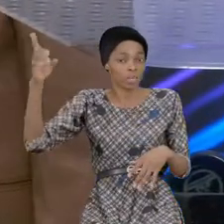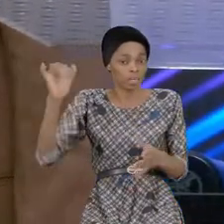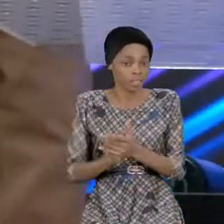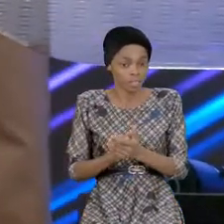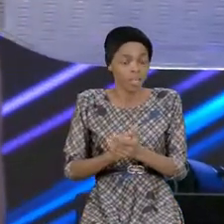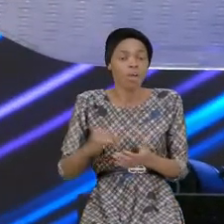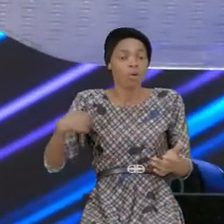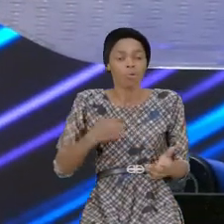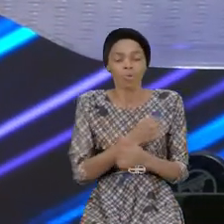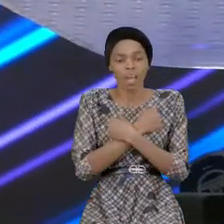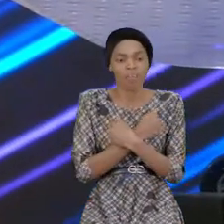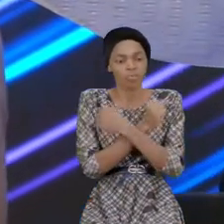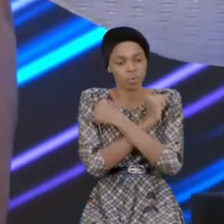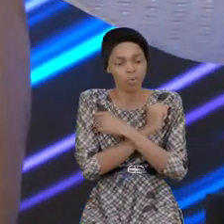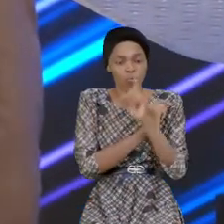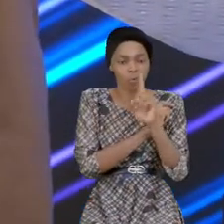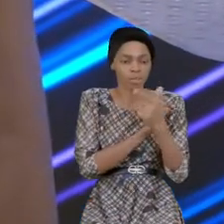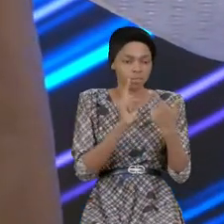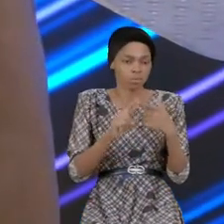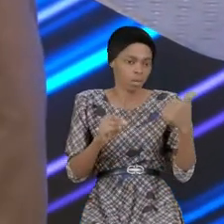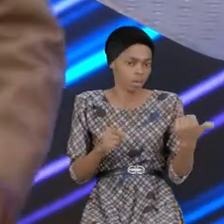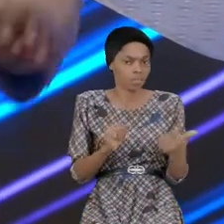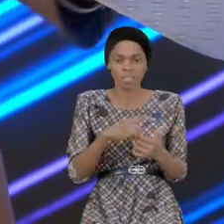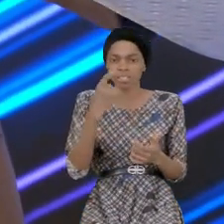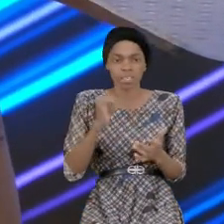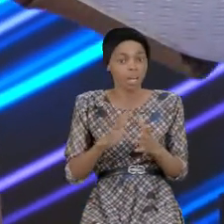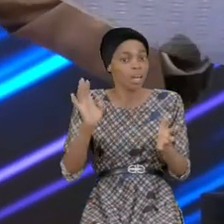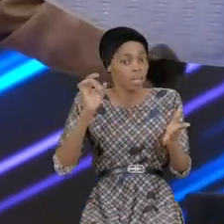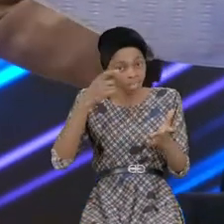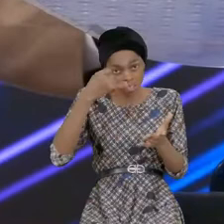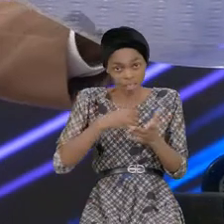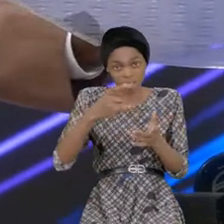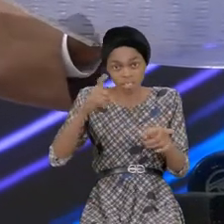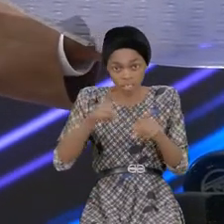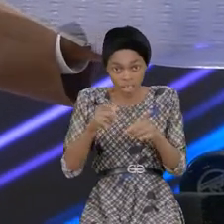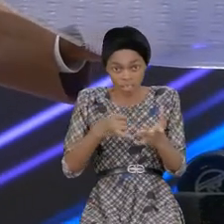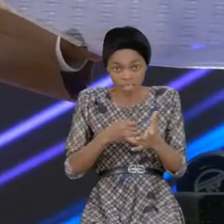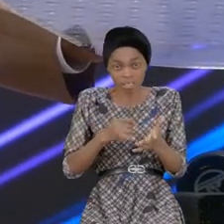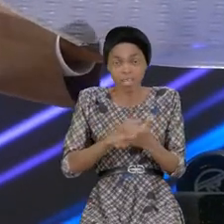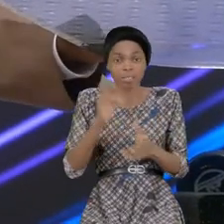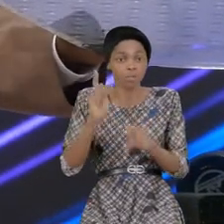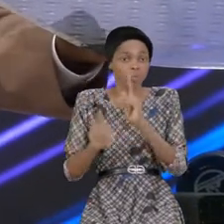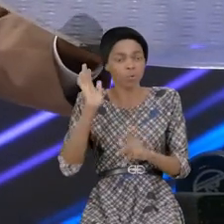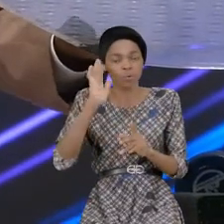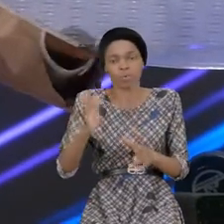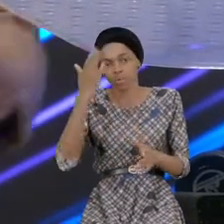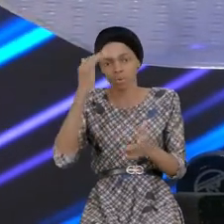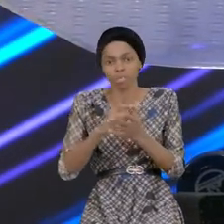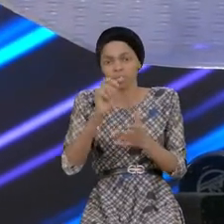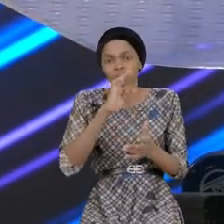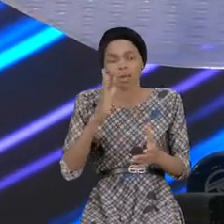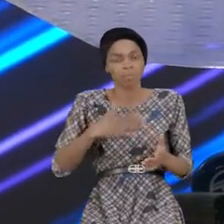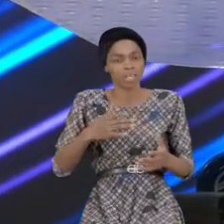It says, "By this shall all men know that ye are my disciples, if ye have love one